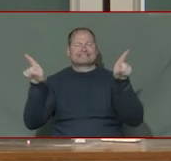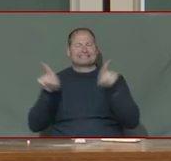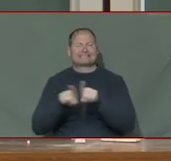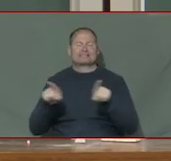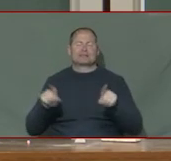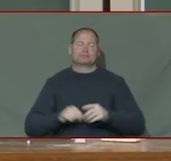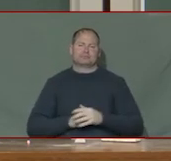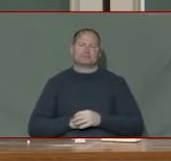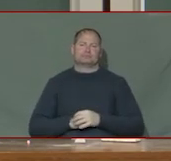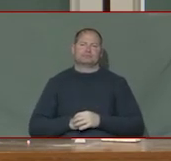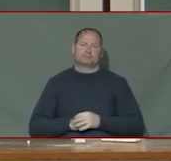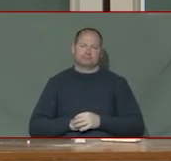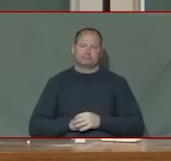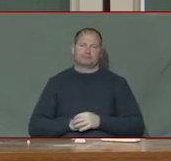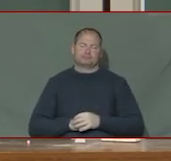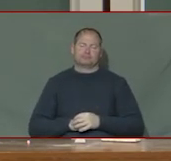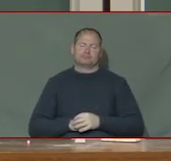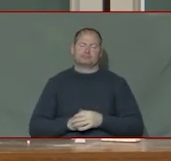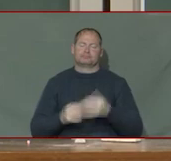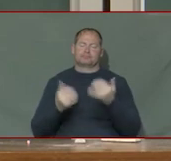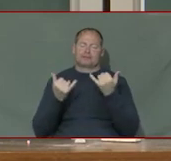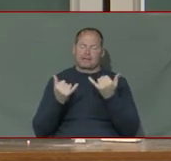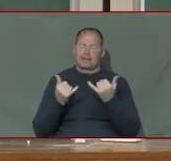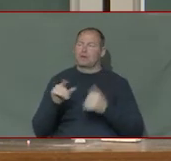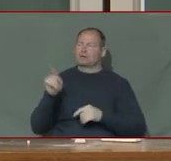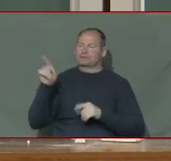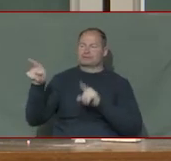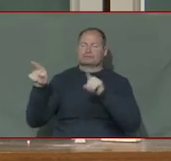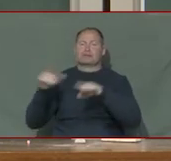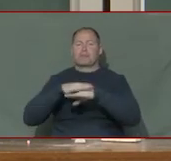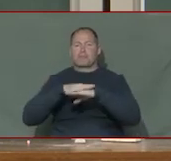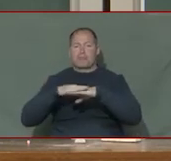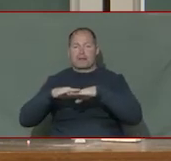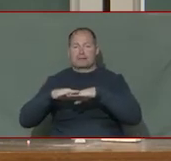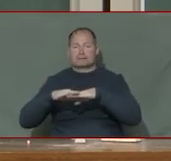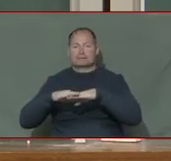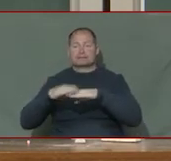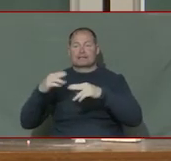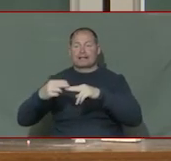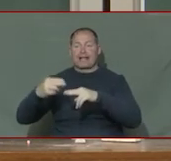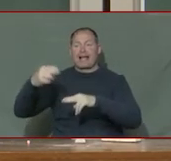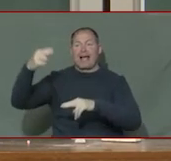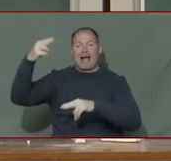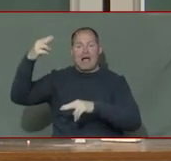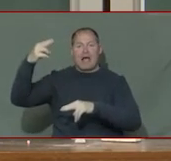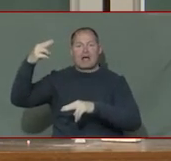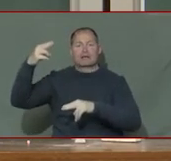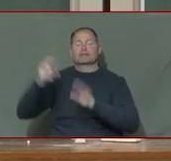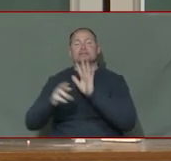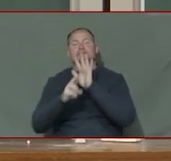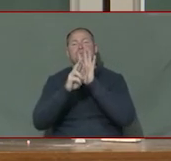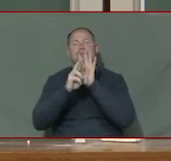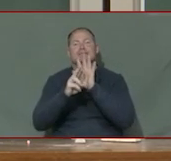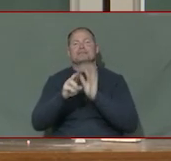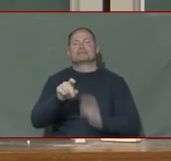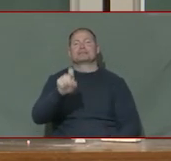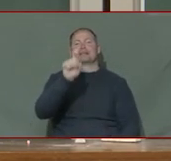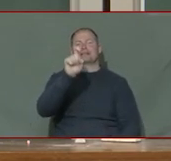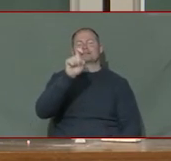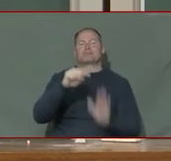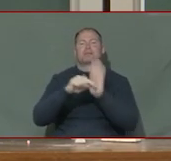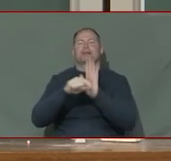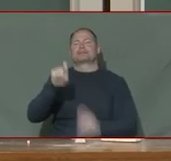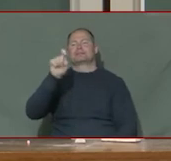of the circle to the circumference is a radii, so the base and the perpendicular height is both represented by x minus x